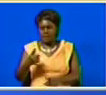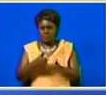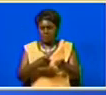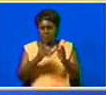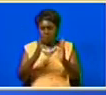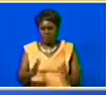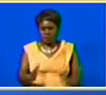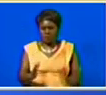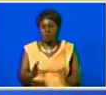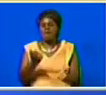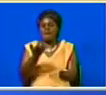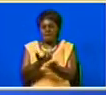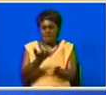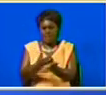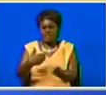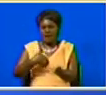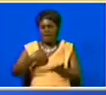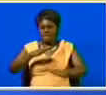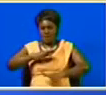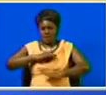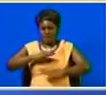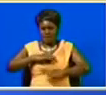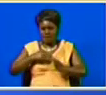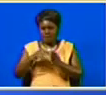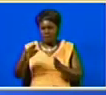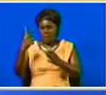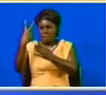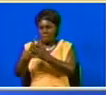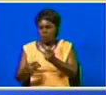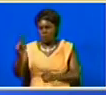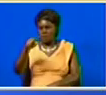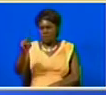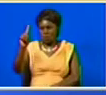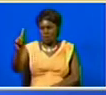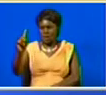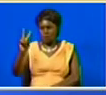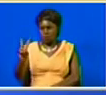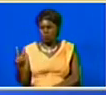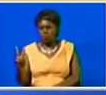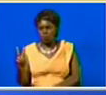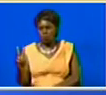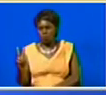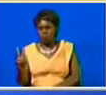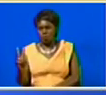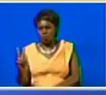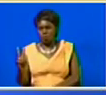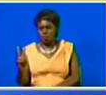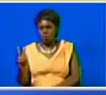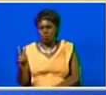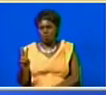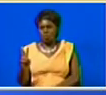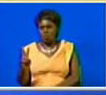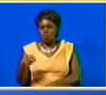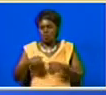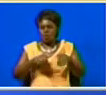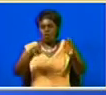has established its case against him on both count one and two of willful failure to comply